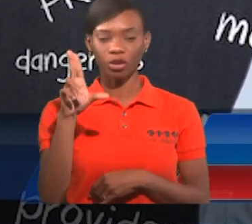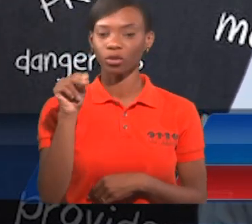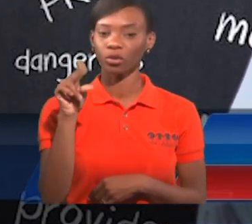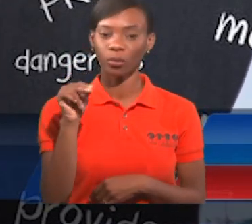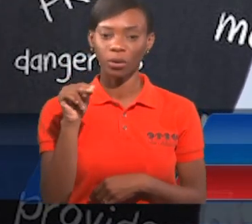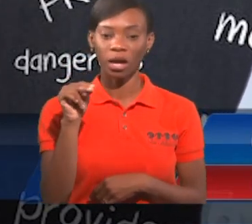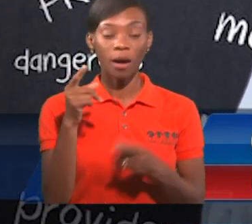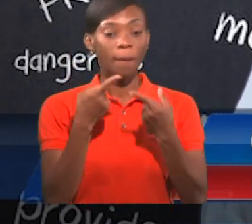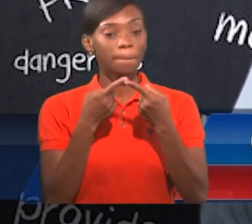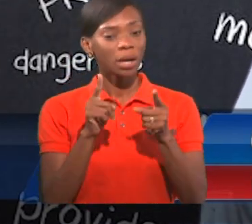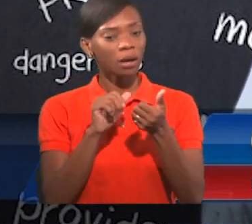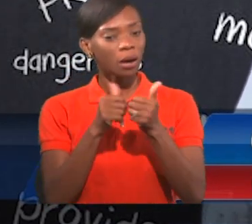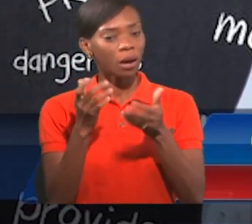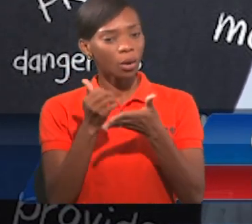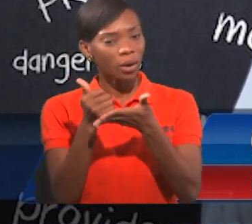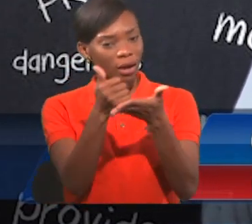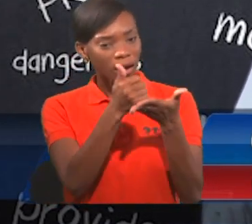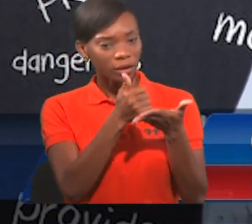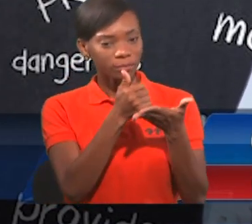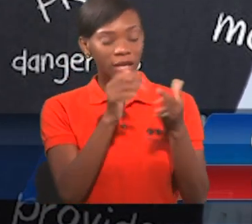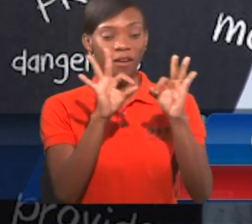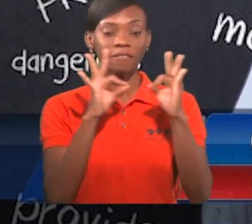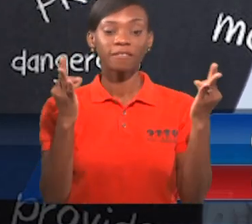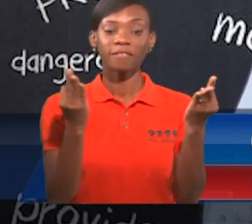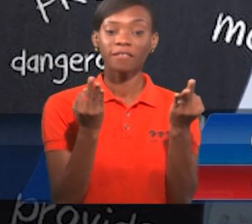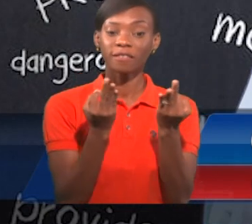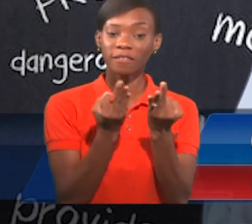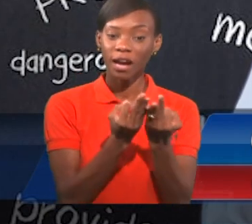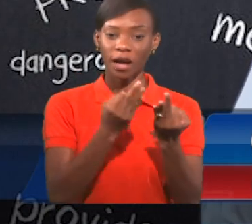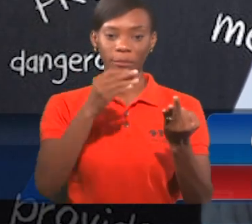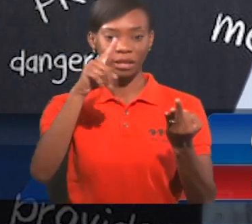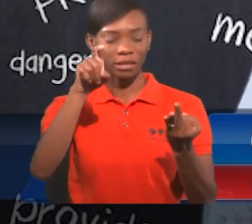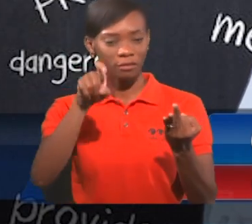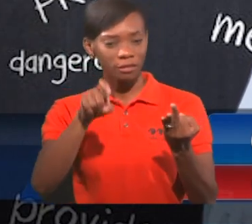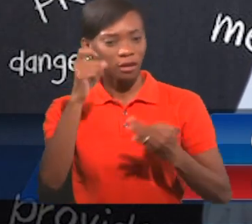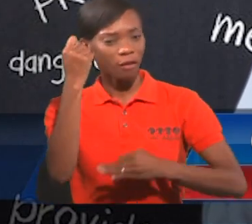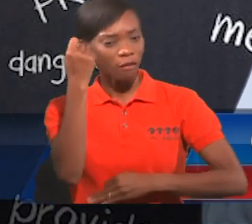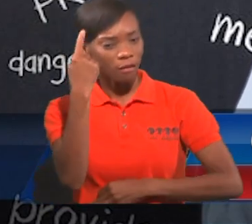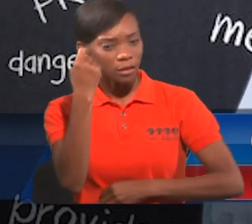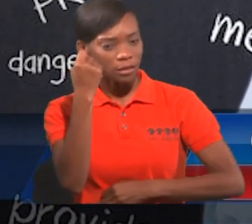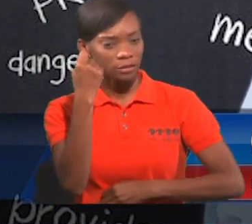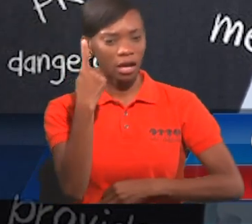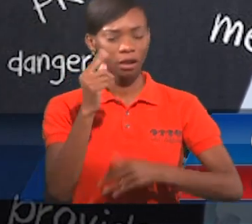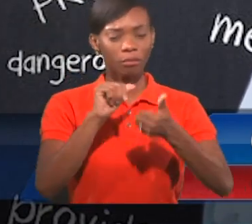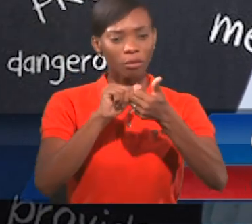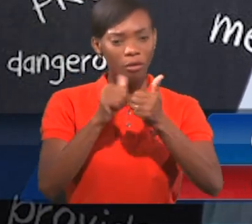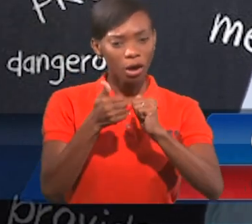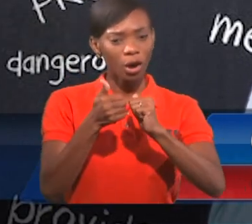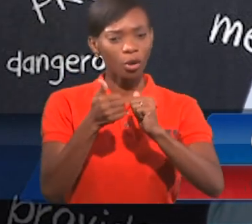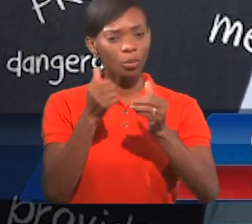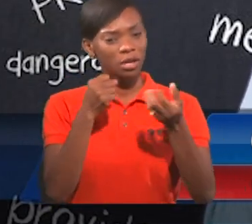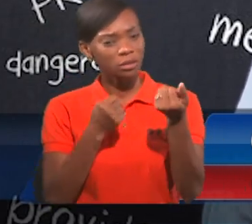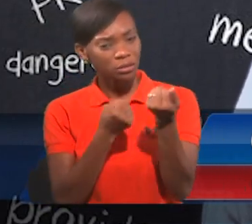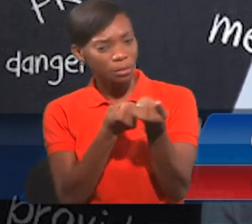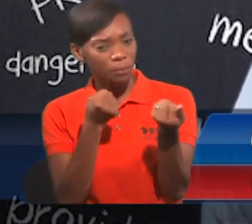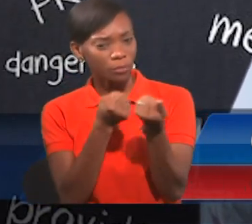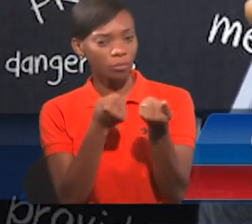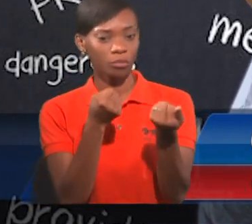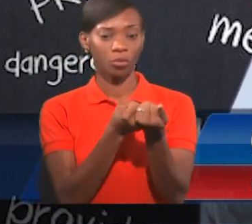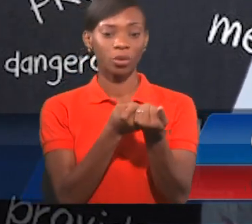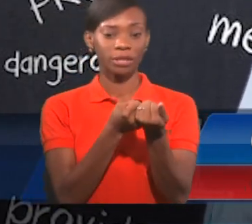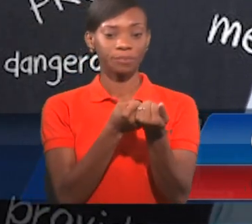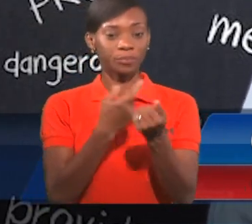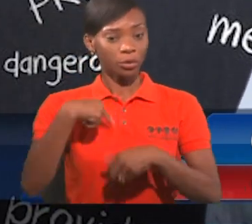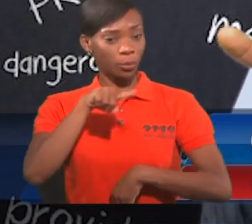is your family has to understand how you are going to present, what are kinds of the support that the person is going to need. So we do a lot of work